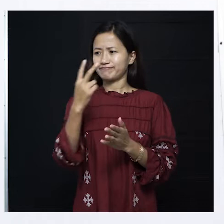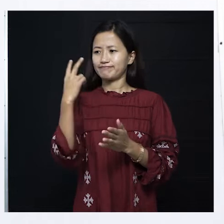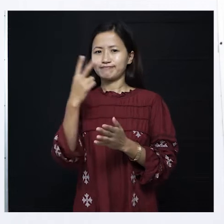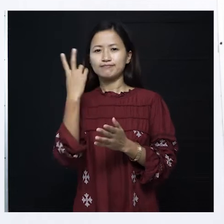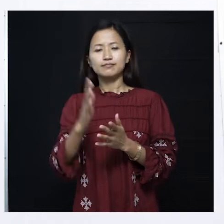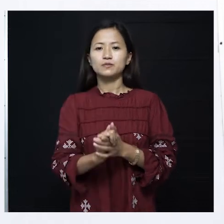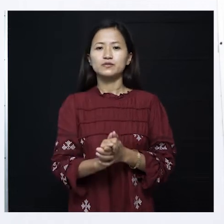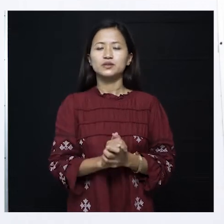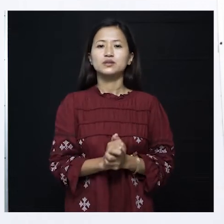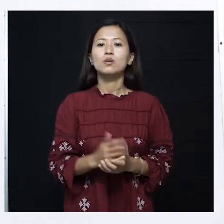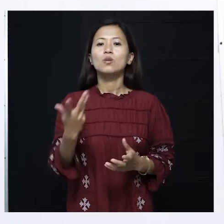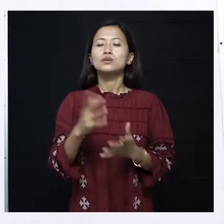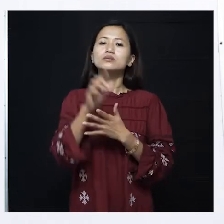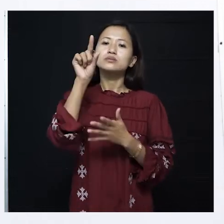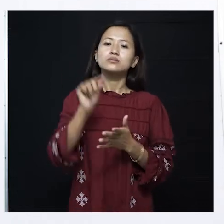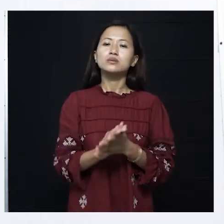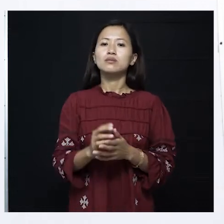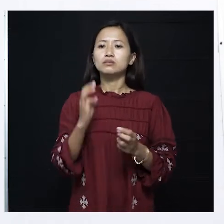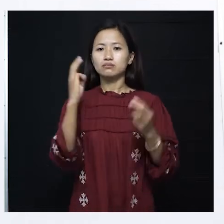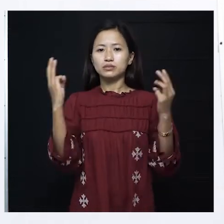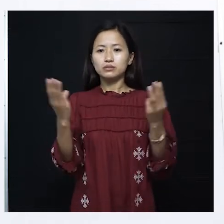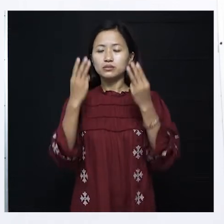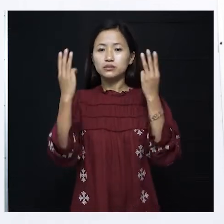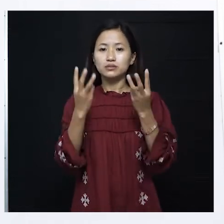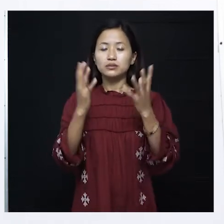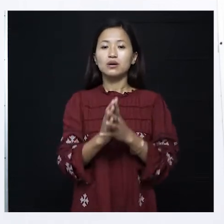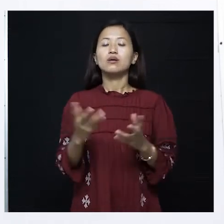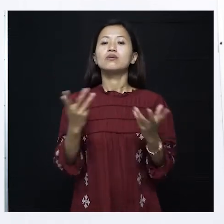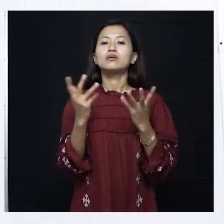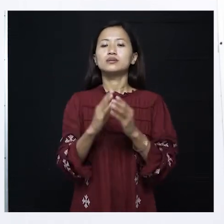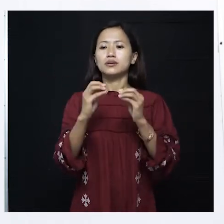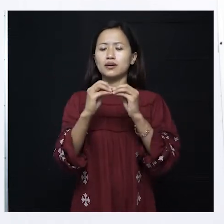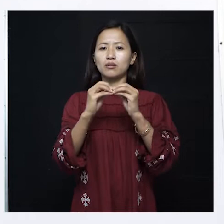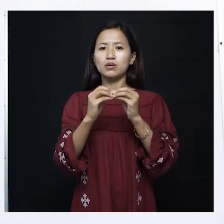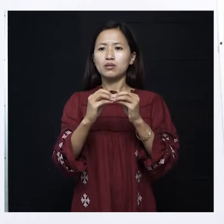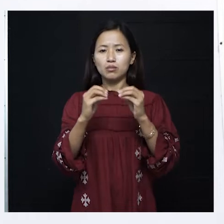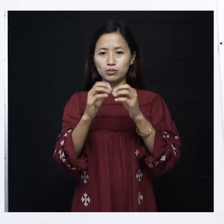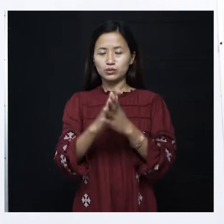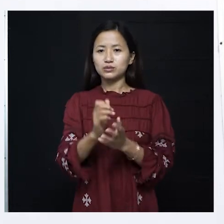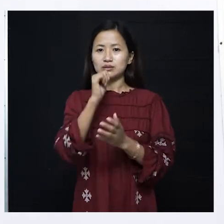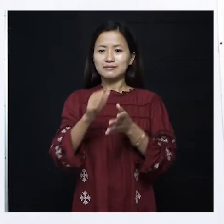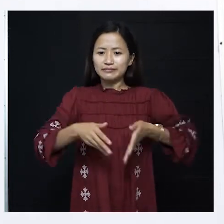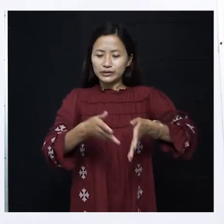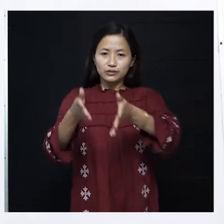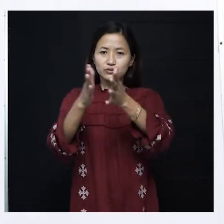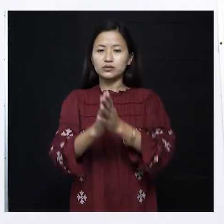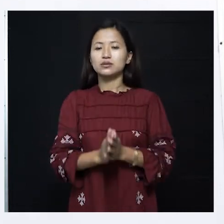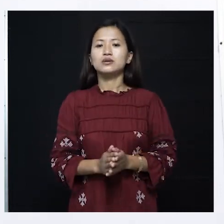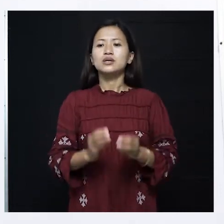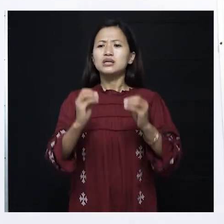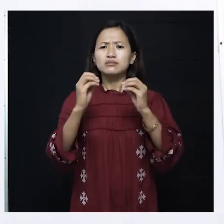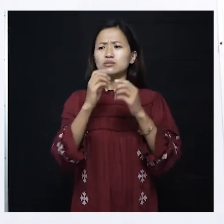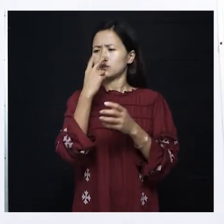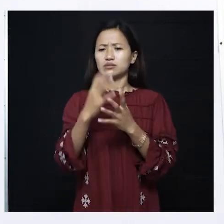what you will be doing is you will be wanting to see the Brahmaputra river, isn't it? Or you may want to go and see the